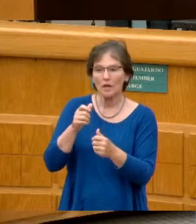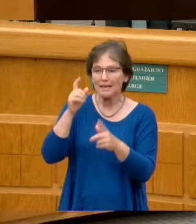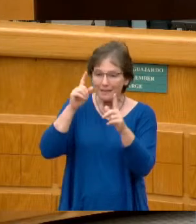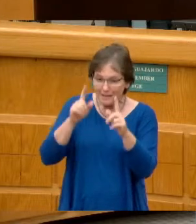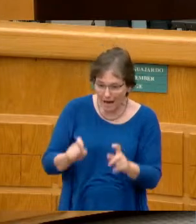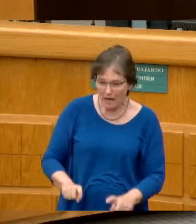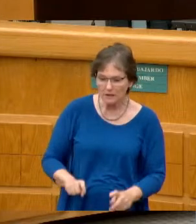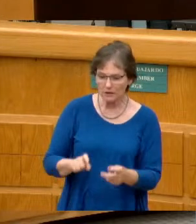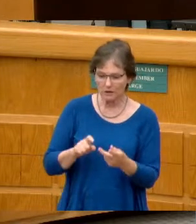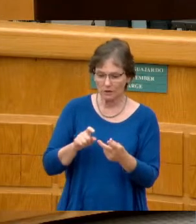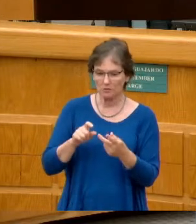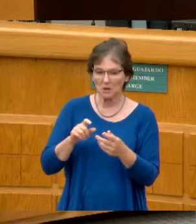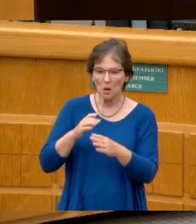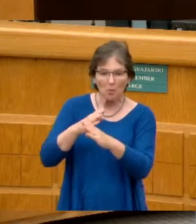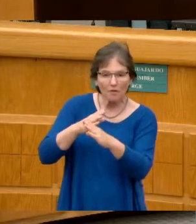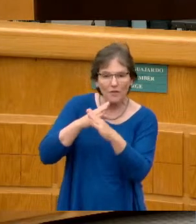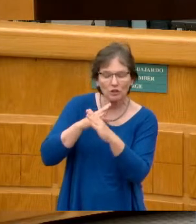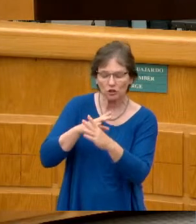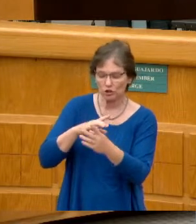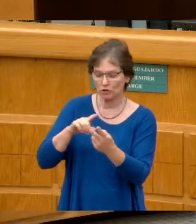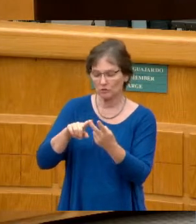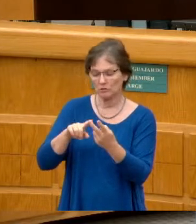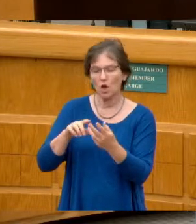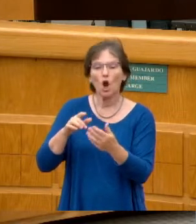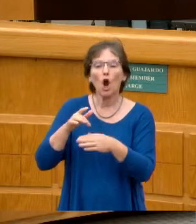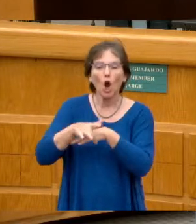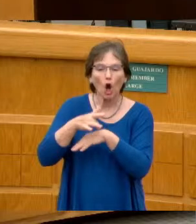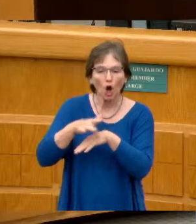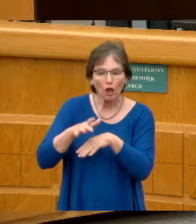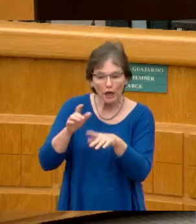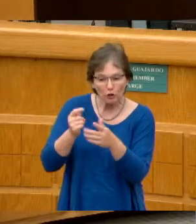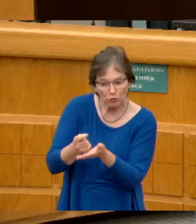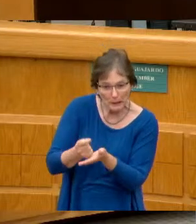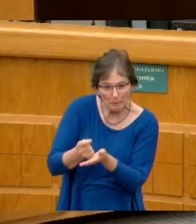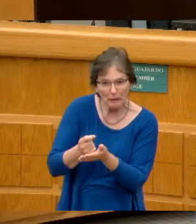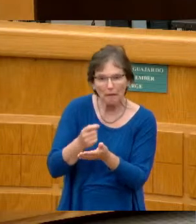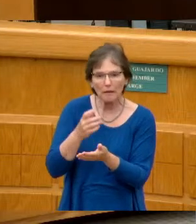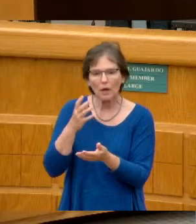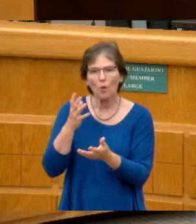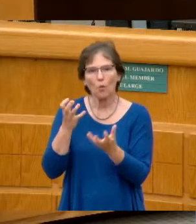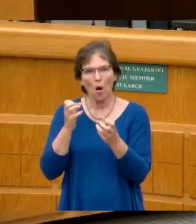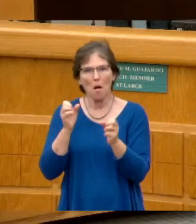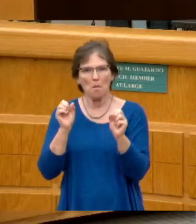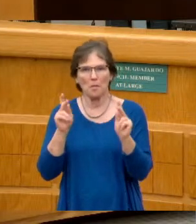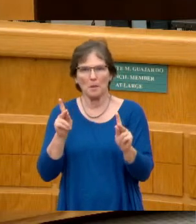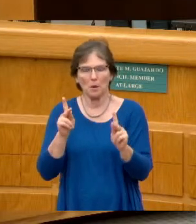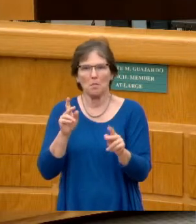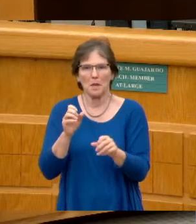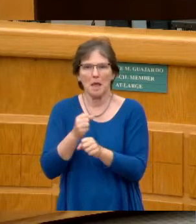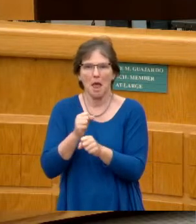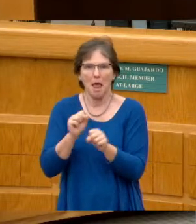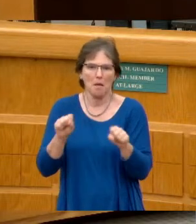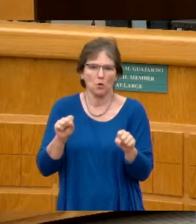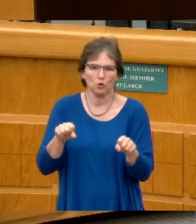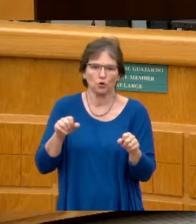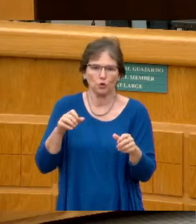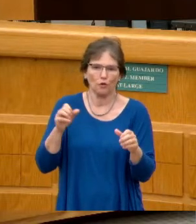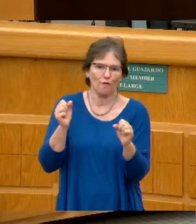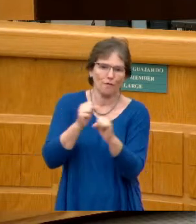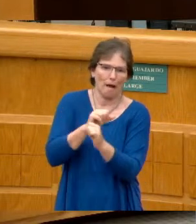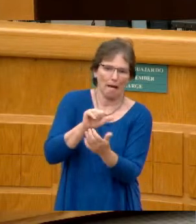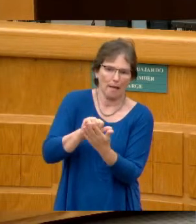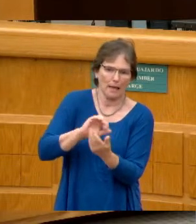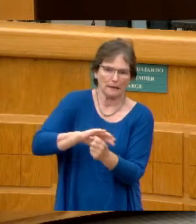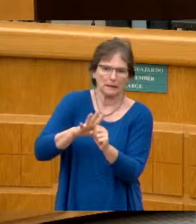We're not talking about them. We have these resources in place today. So we're able to look at data and identify our most